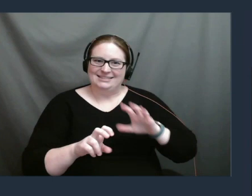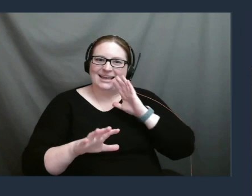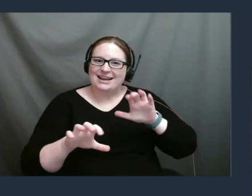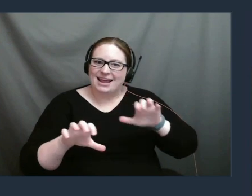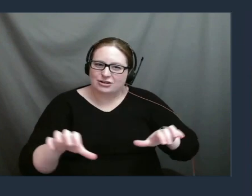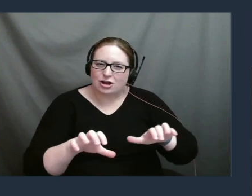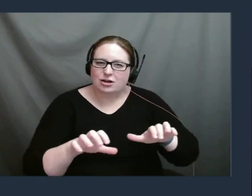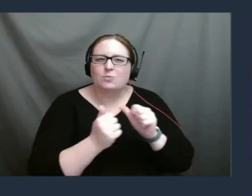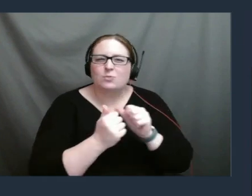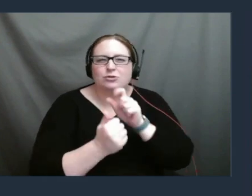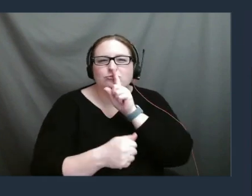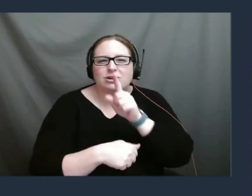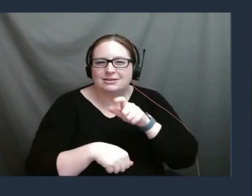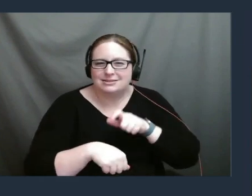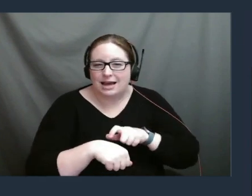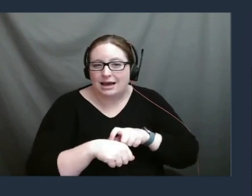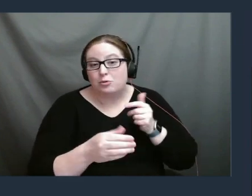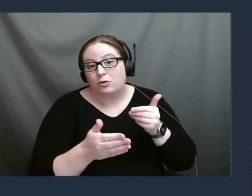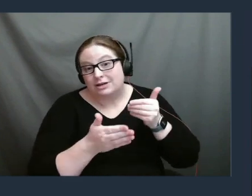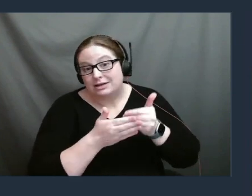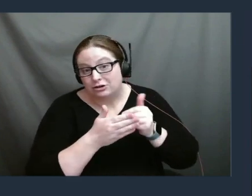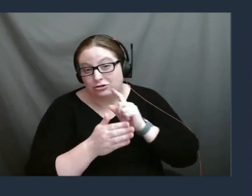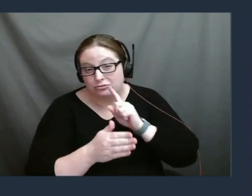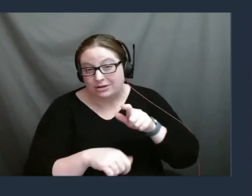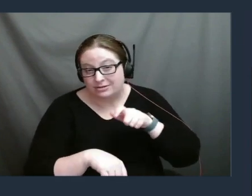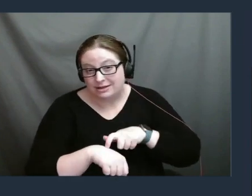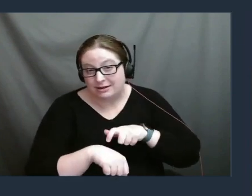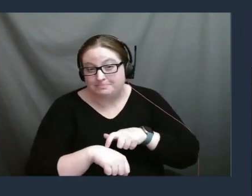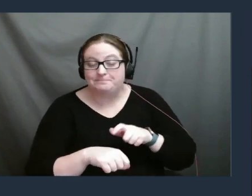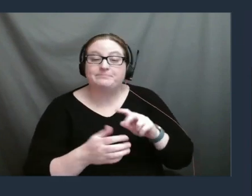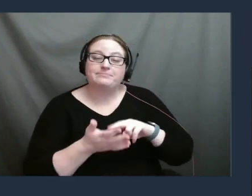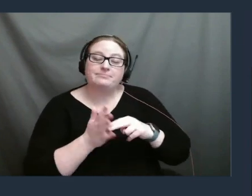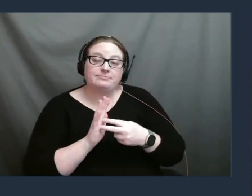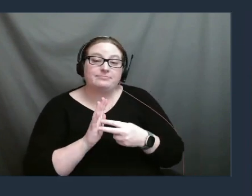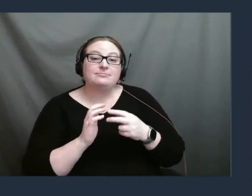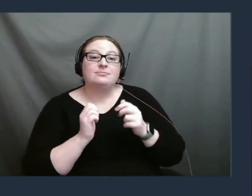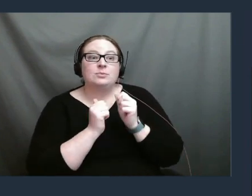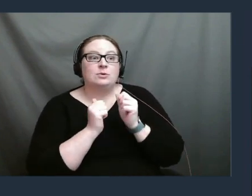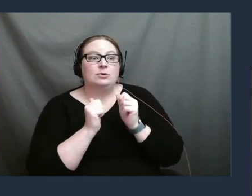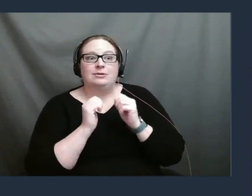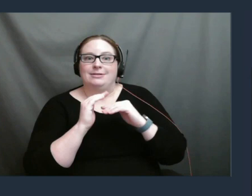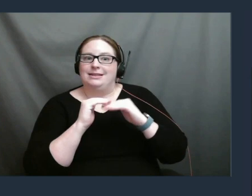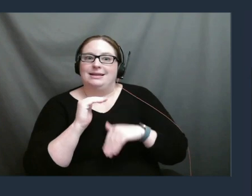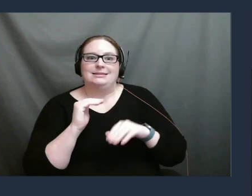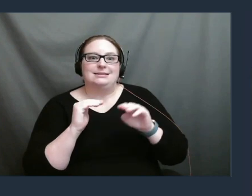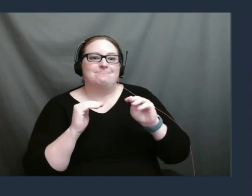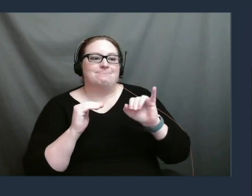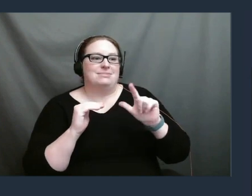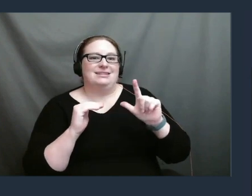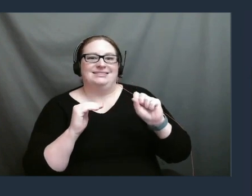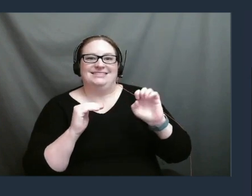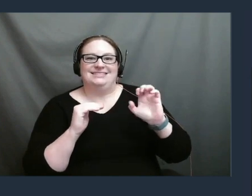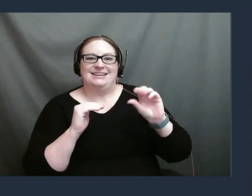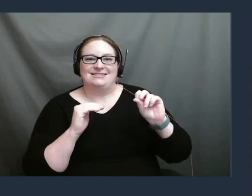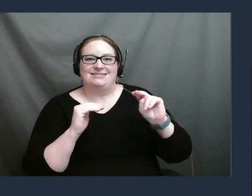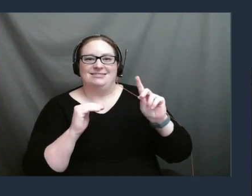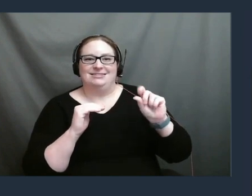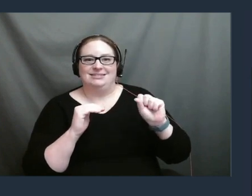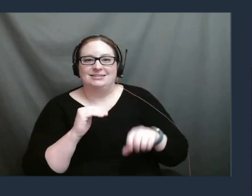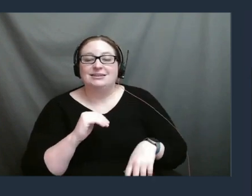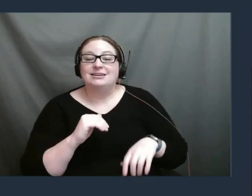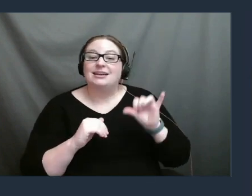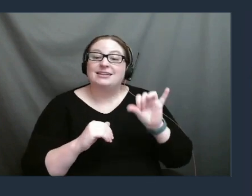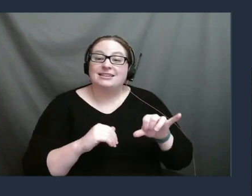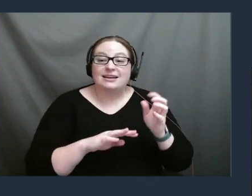or real time. And this typically means in the order of milliseconds or seconds. Streaming data flows continuously from sources